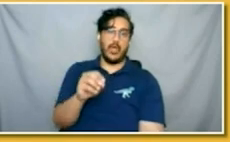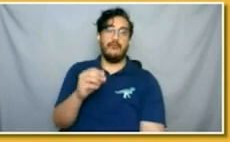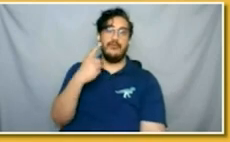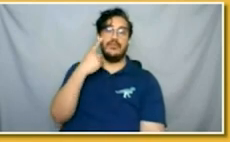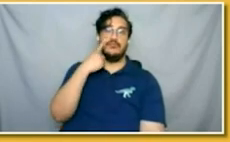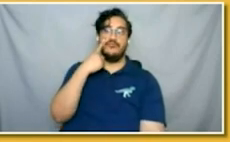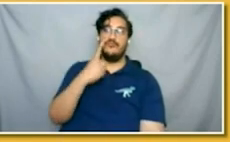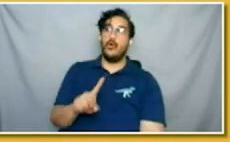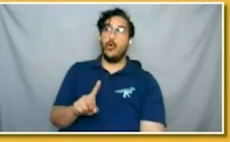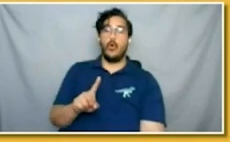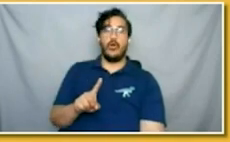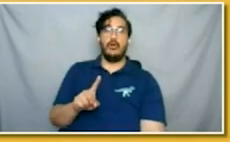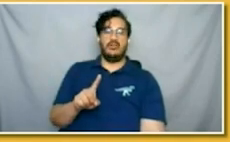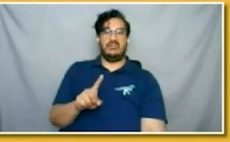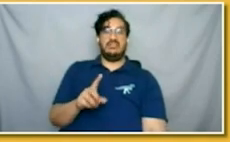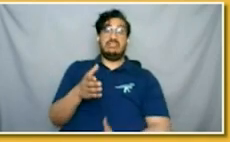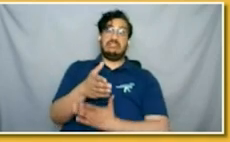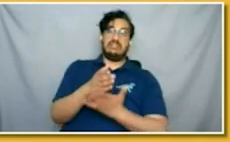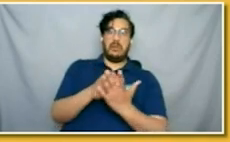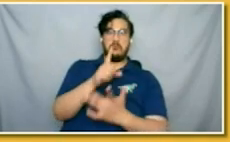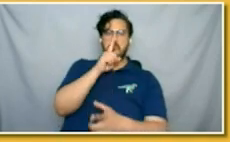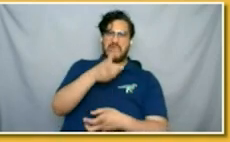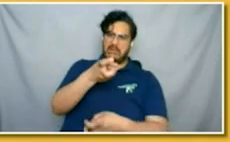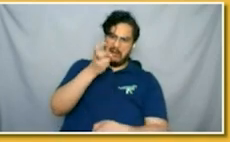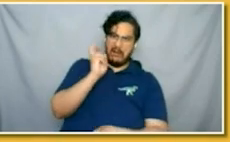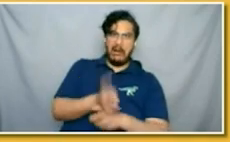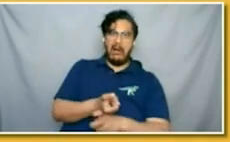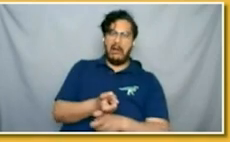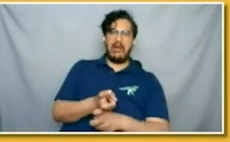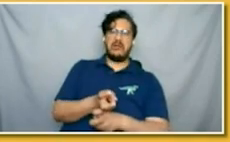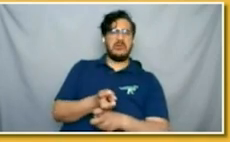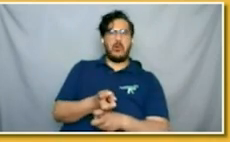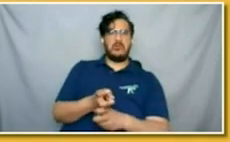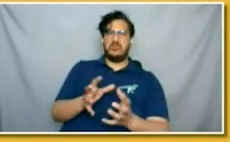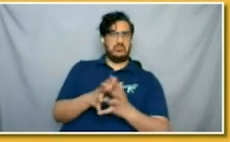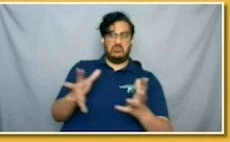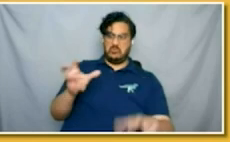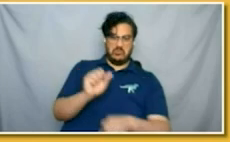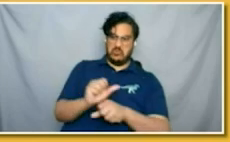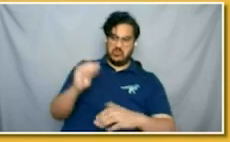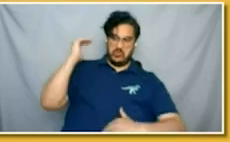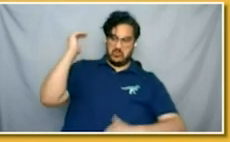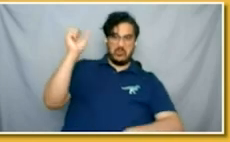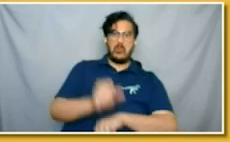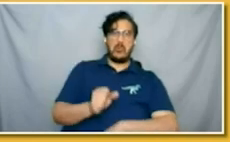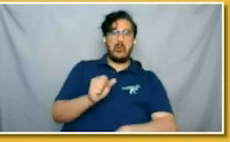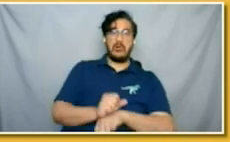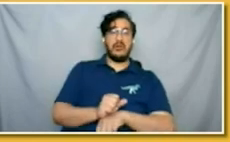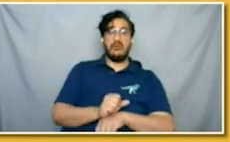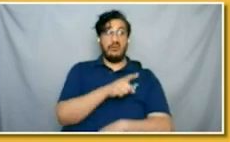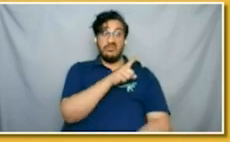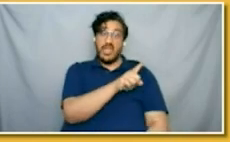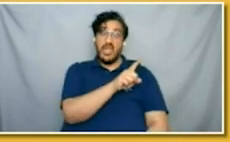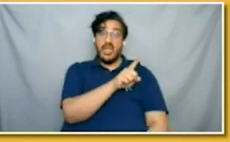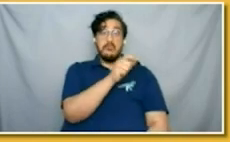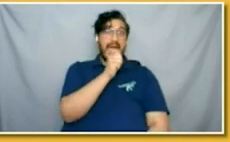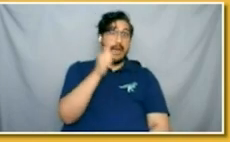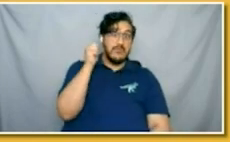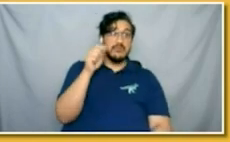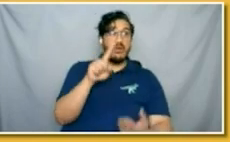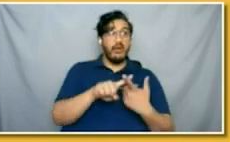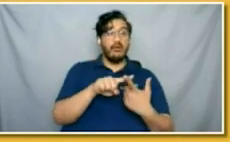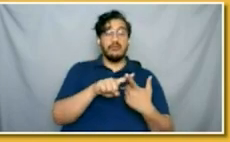and resource intensive? Yeah, we have to do it through the book. We have to do it through the books and the podcast